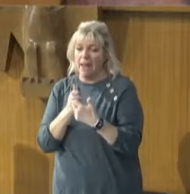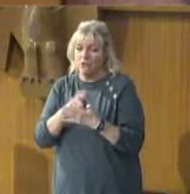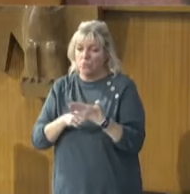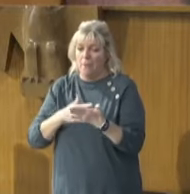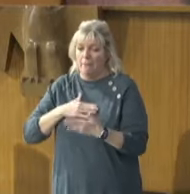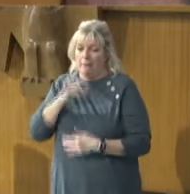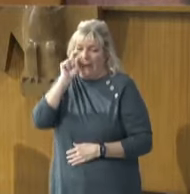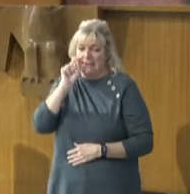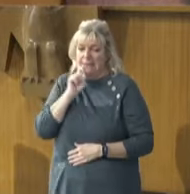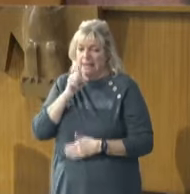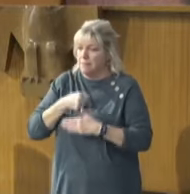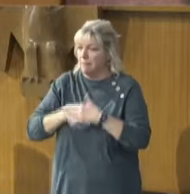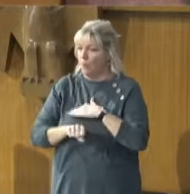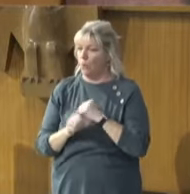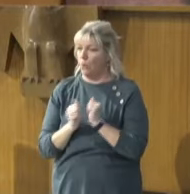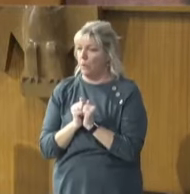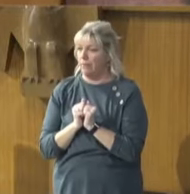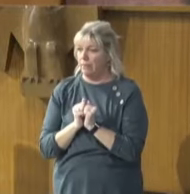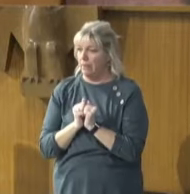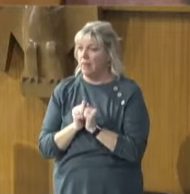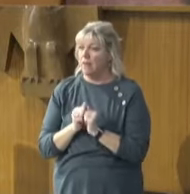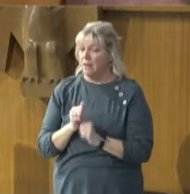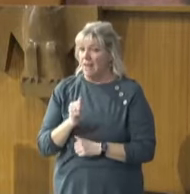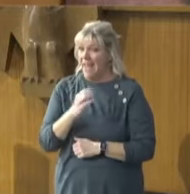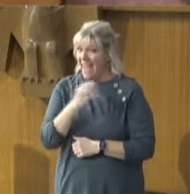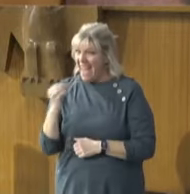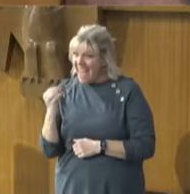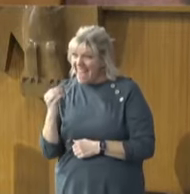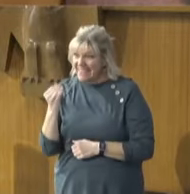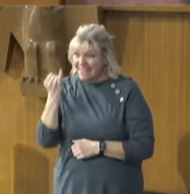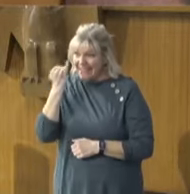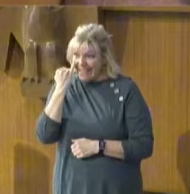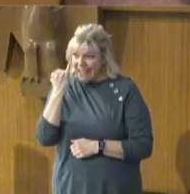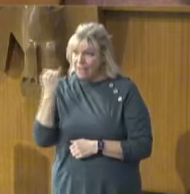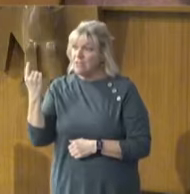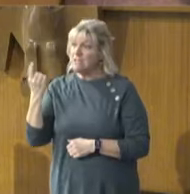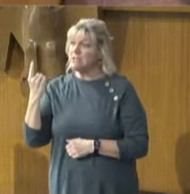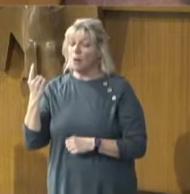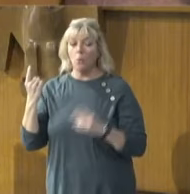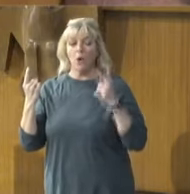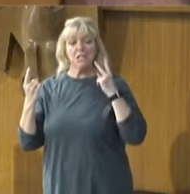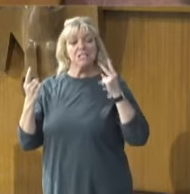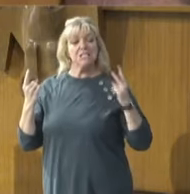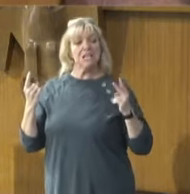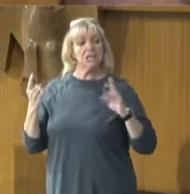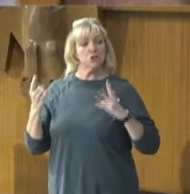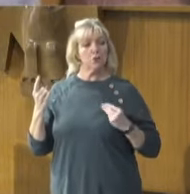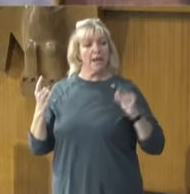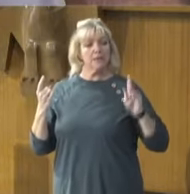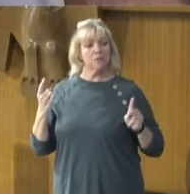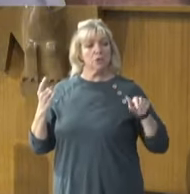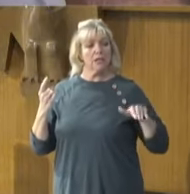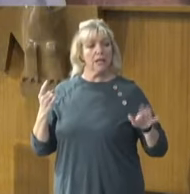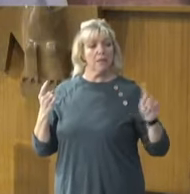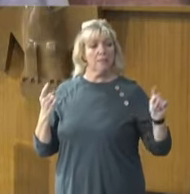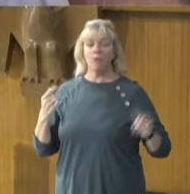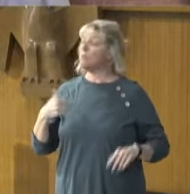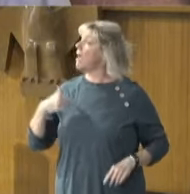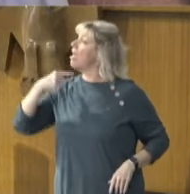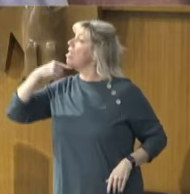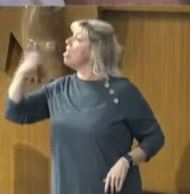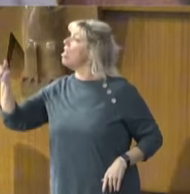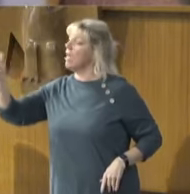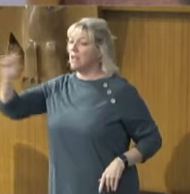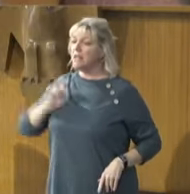at birth. And anyone who brings a lawsuit against someone violating the law can be awarded $10,000